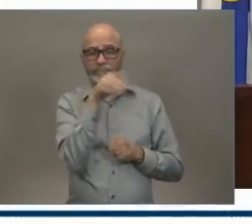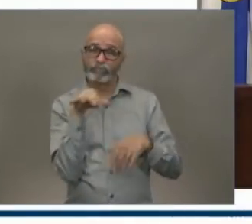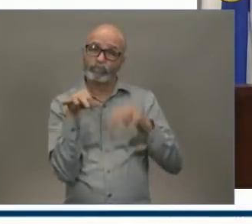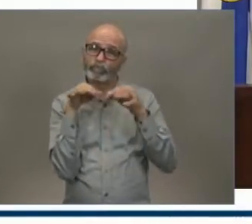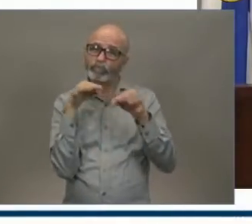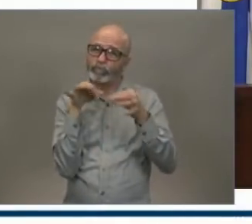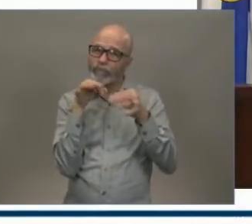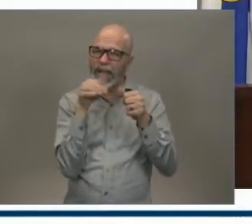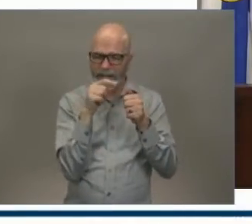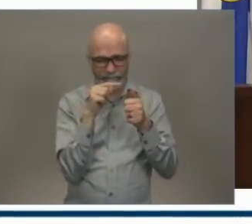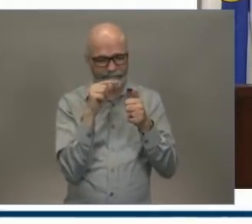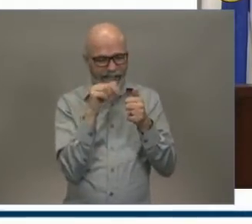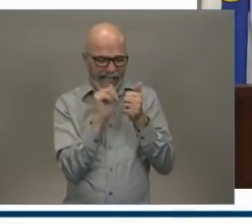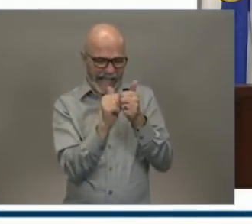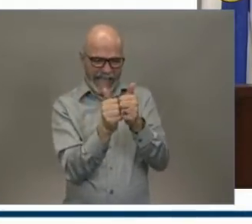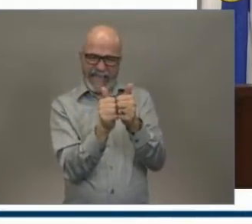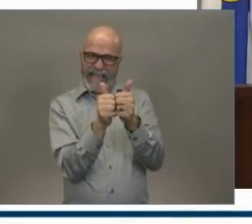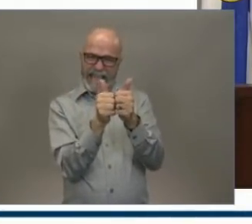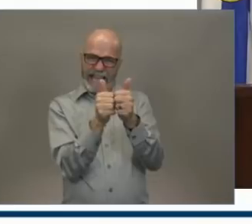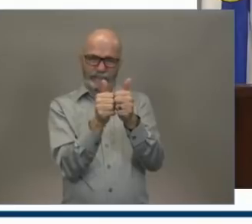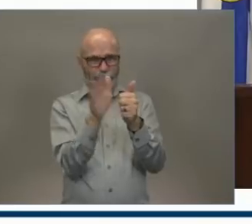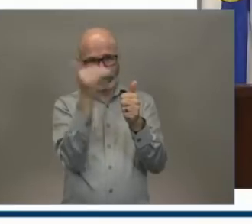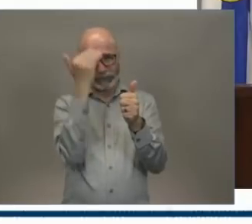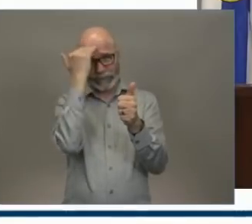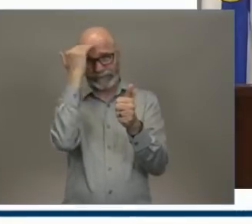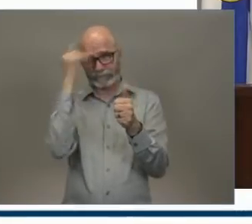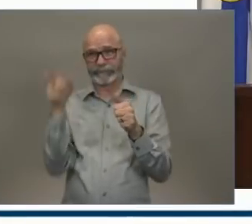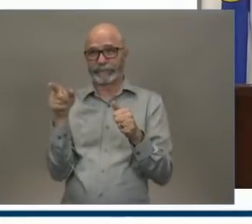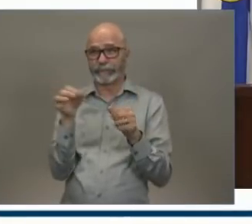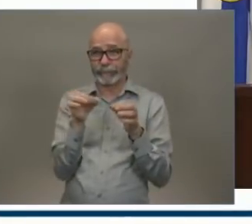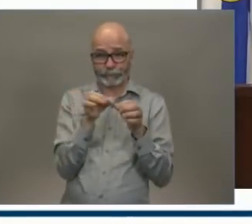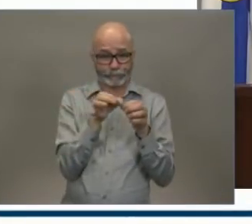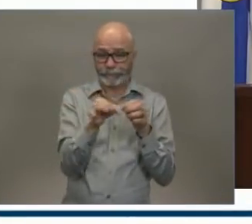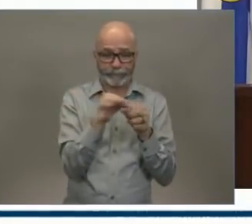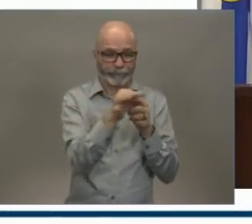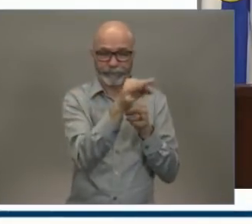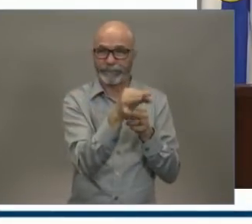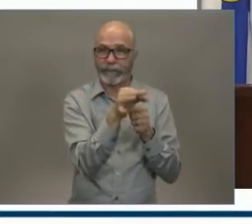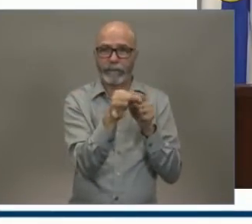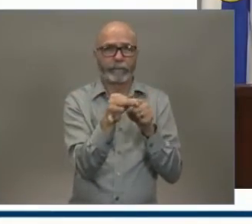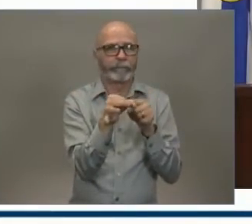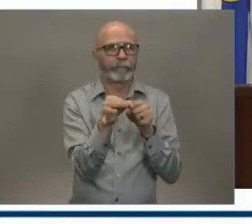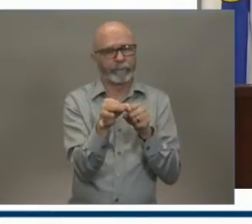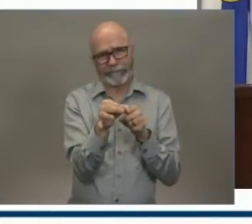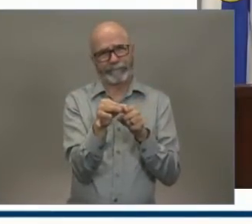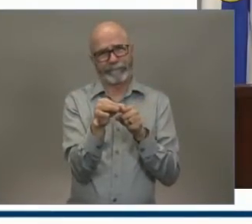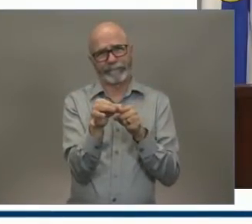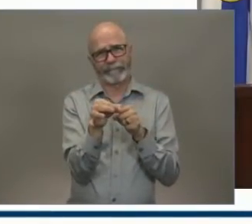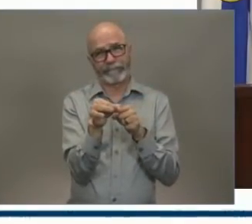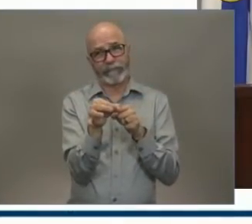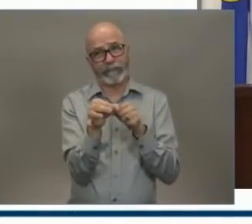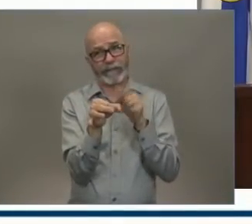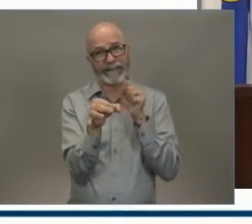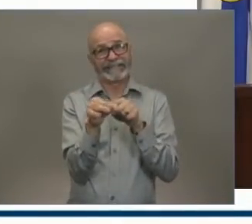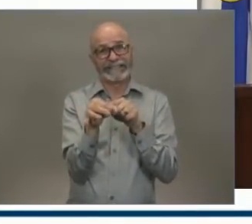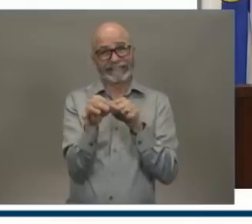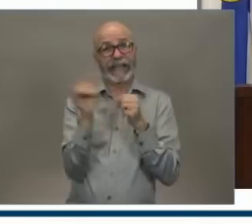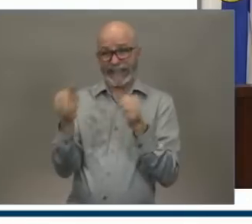in identifying variant cases of COVID. And I'm wondering if it's typical that a variant case from December would only be